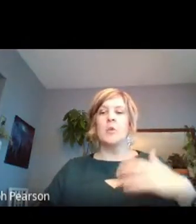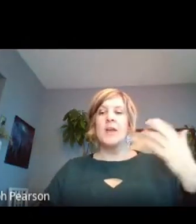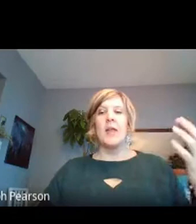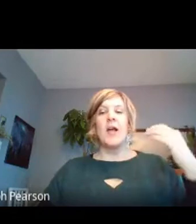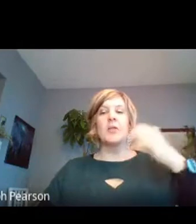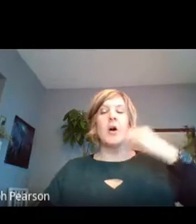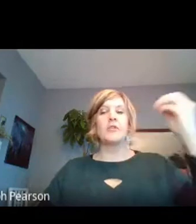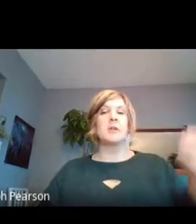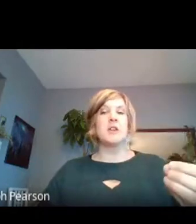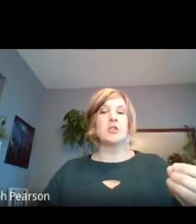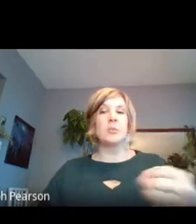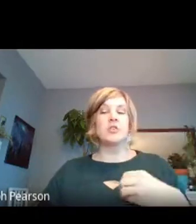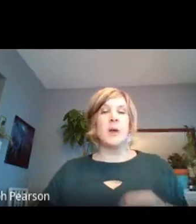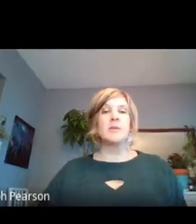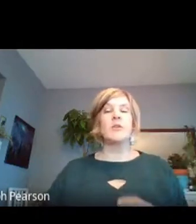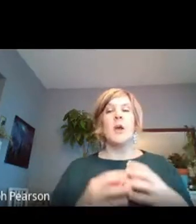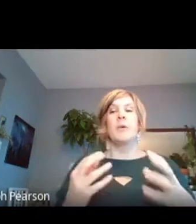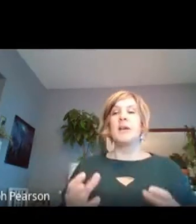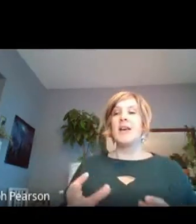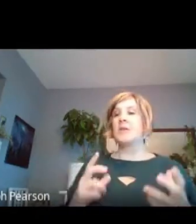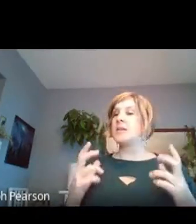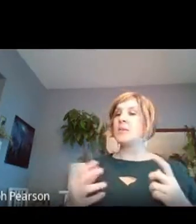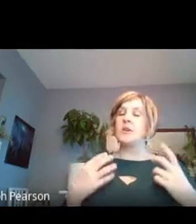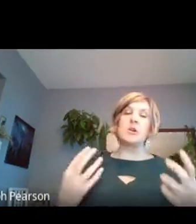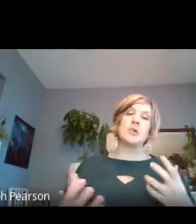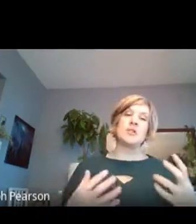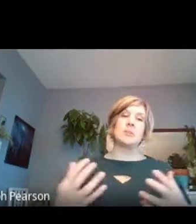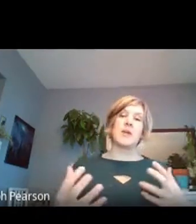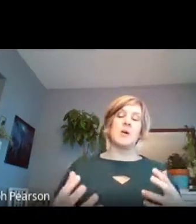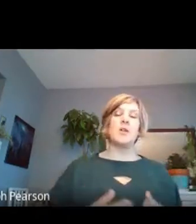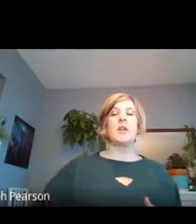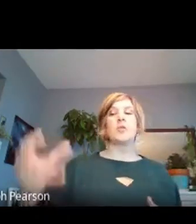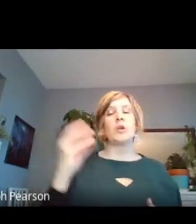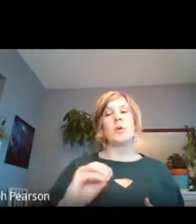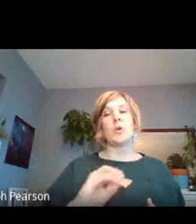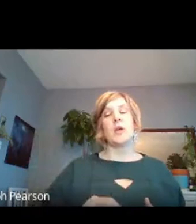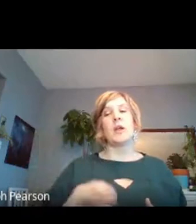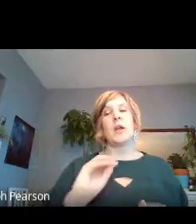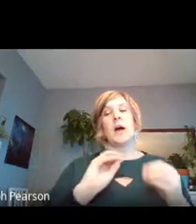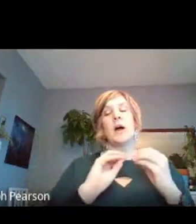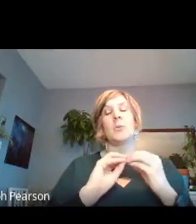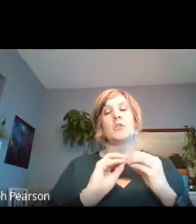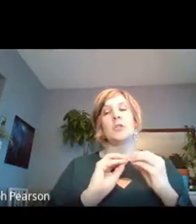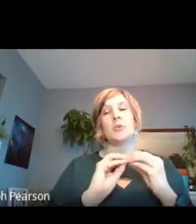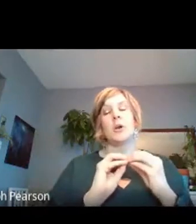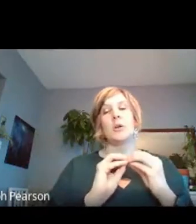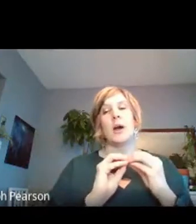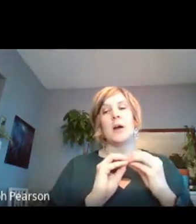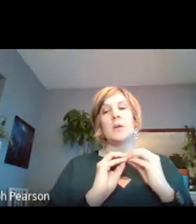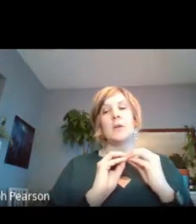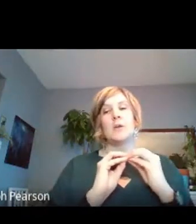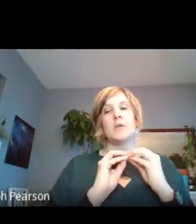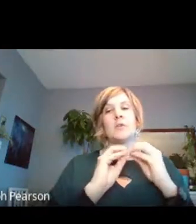so again that's all from the teacher perspective but again if it's something you're interested in playing with it's really worth it um to